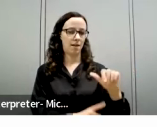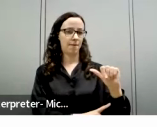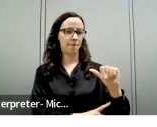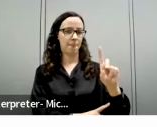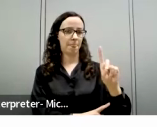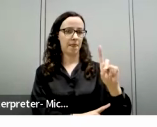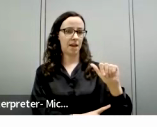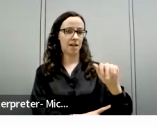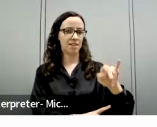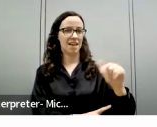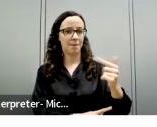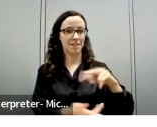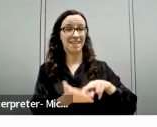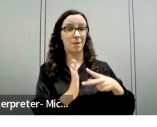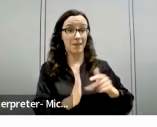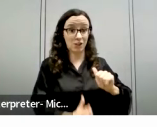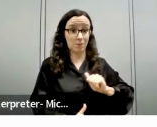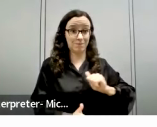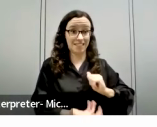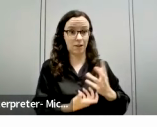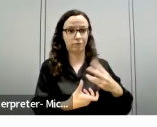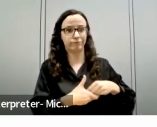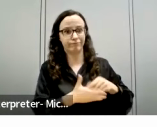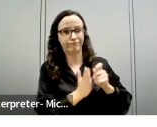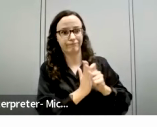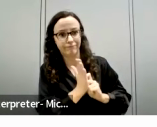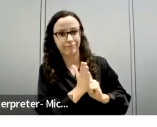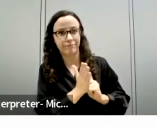OER. All right, next slide, Stephanie.